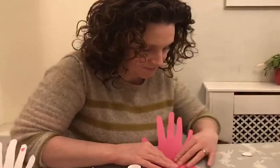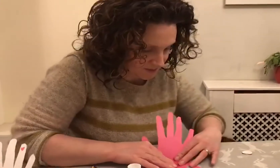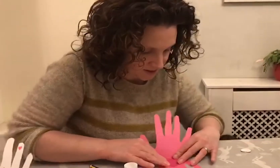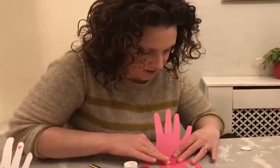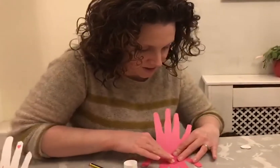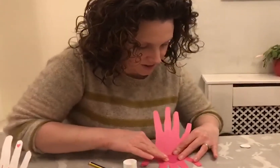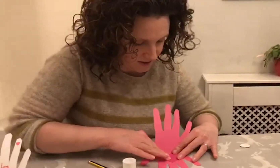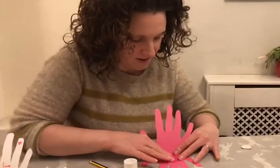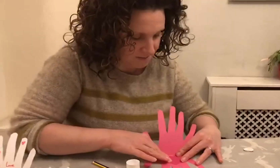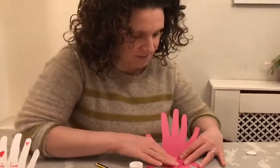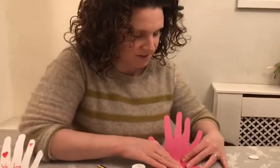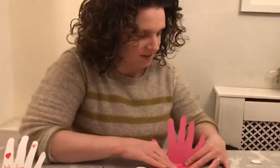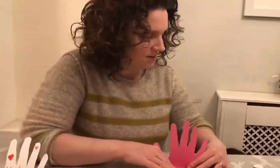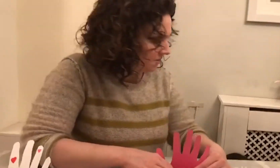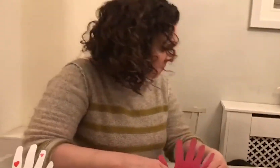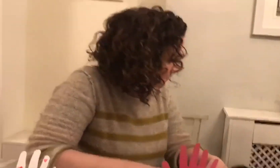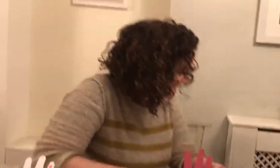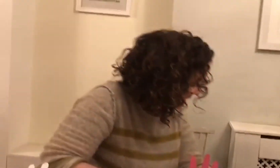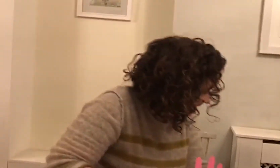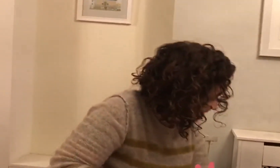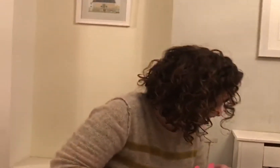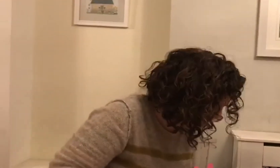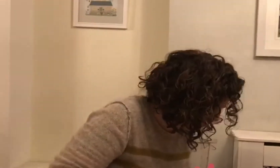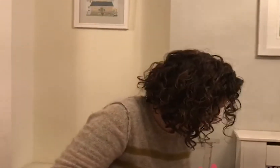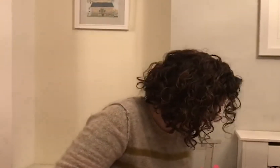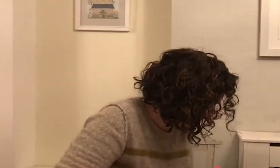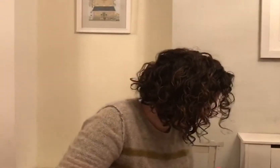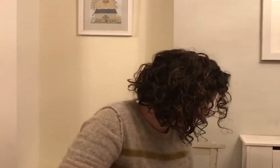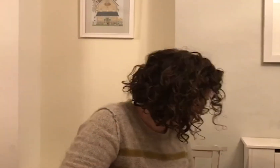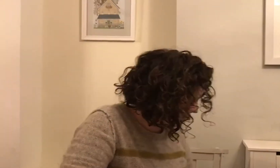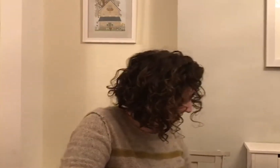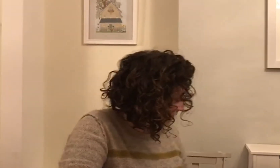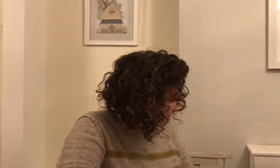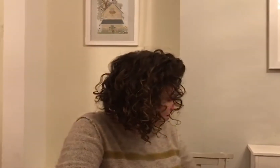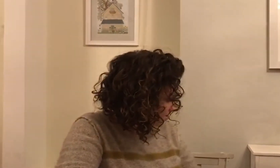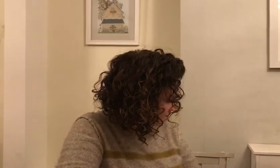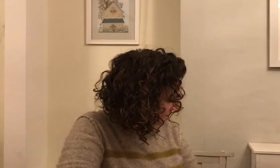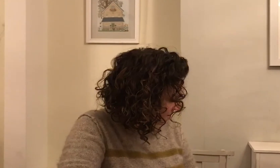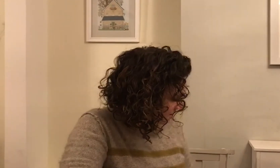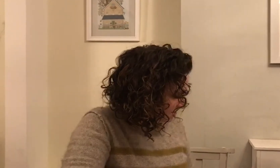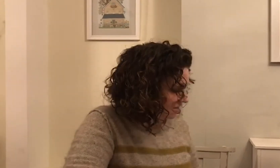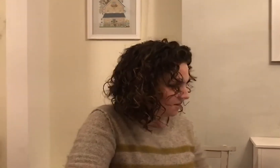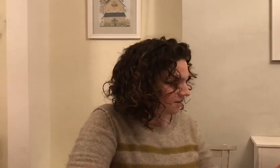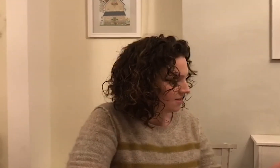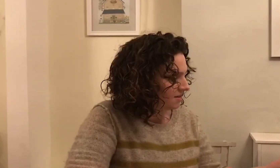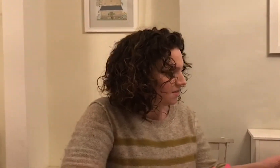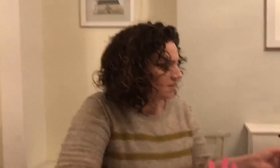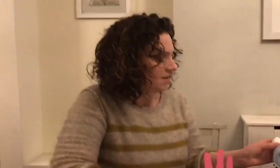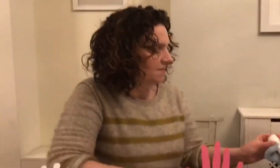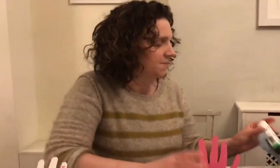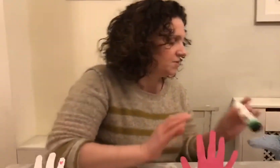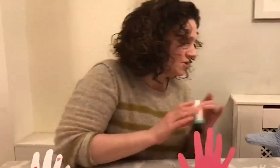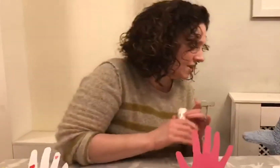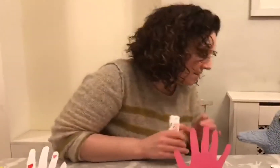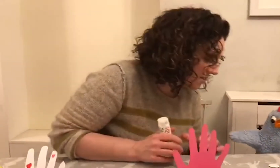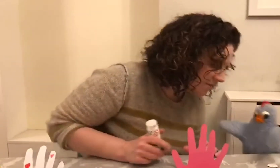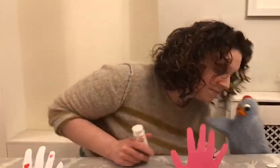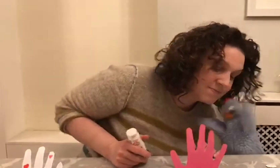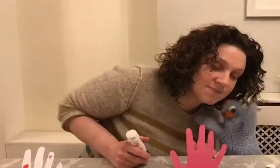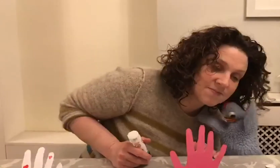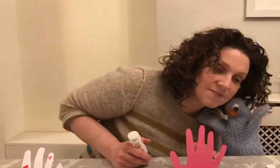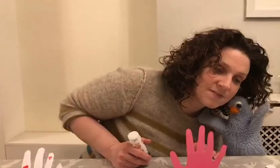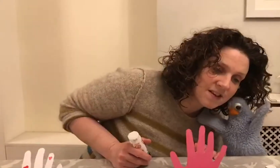you. So, Bernard, can you think of a message that we could put in this card? What do you think?